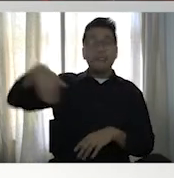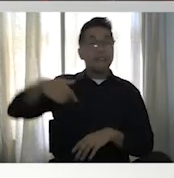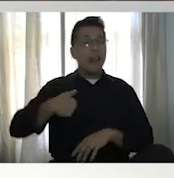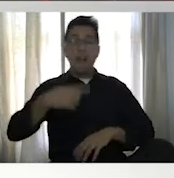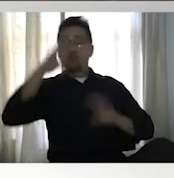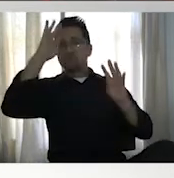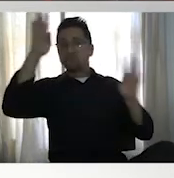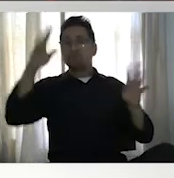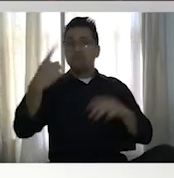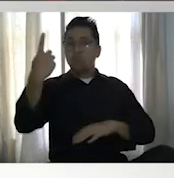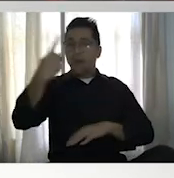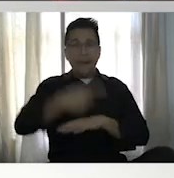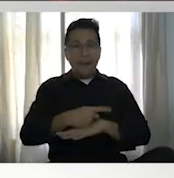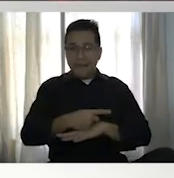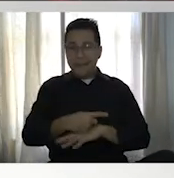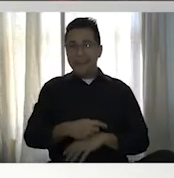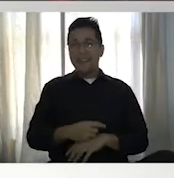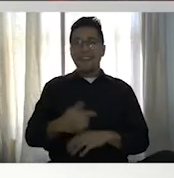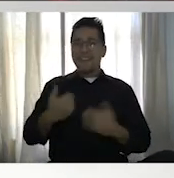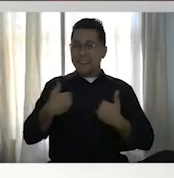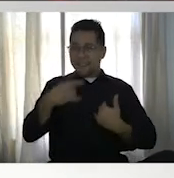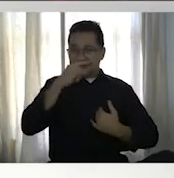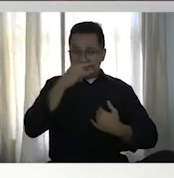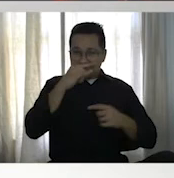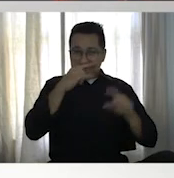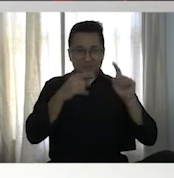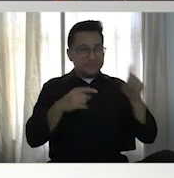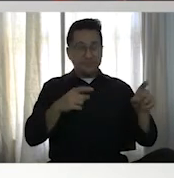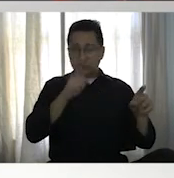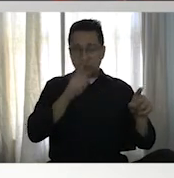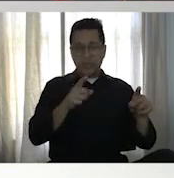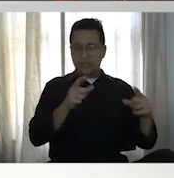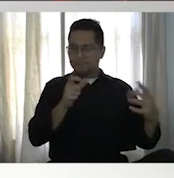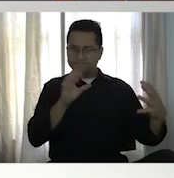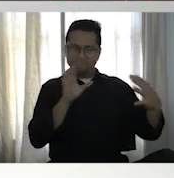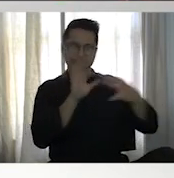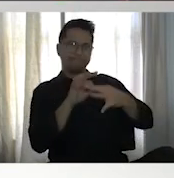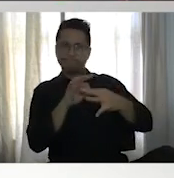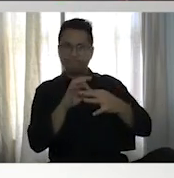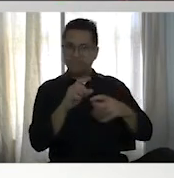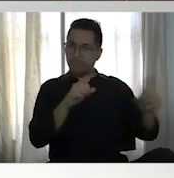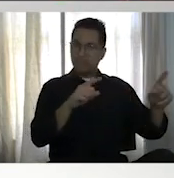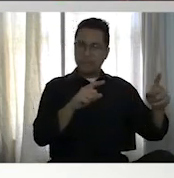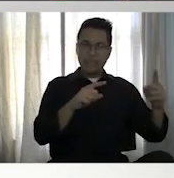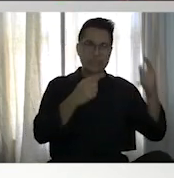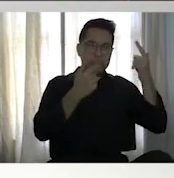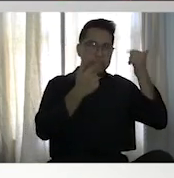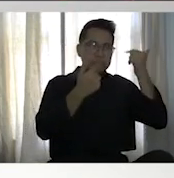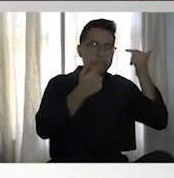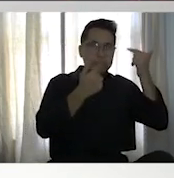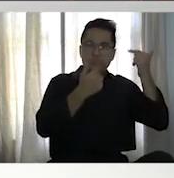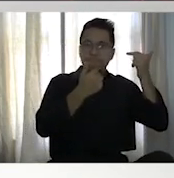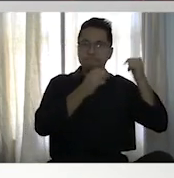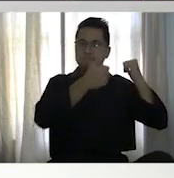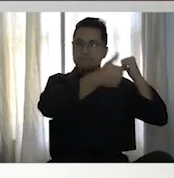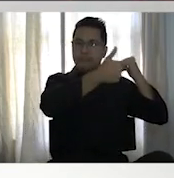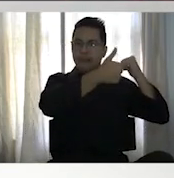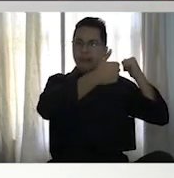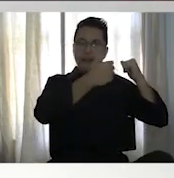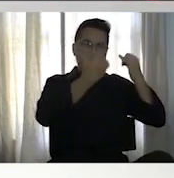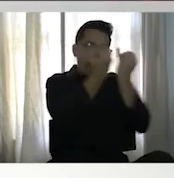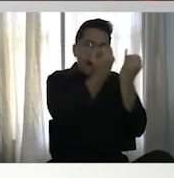made up one day when I had a child who was really not connecting. He was in his own world, and I